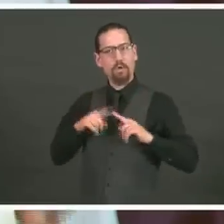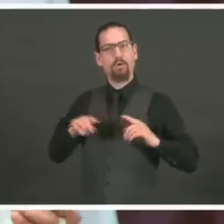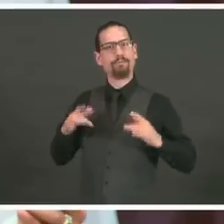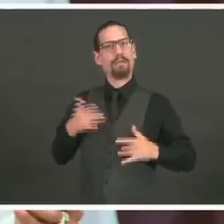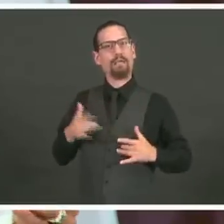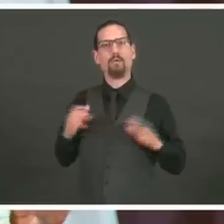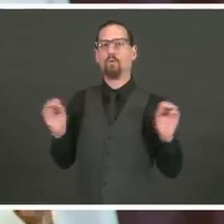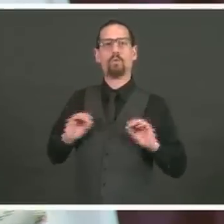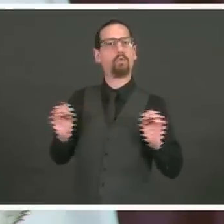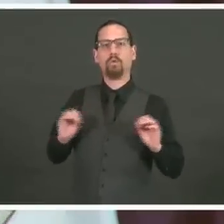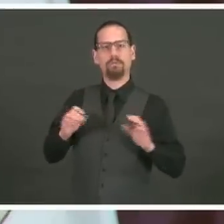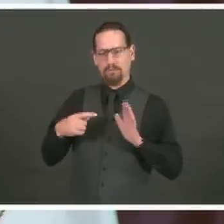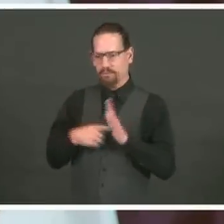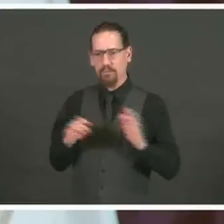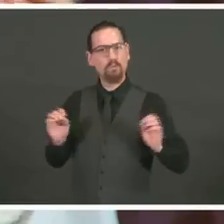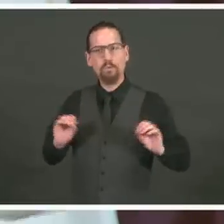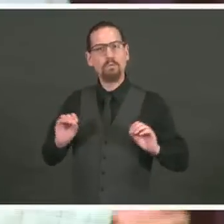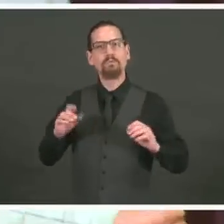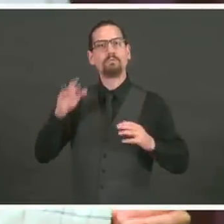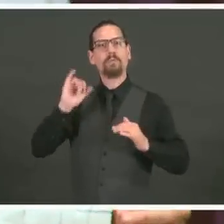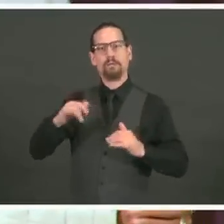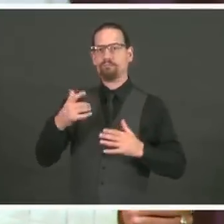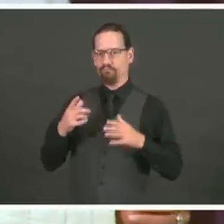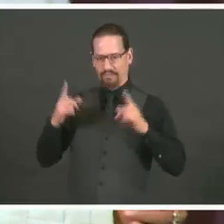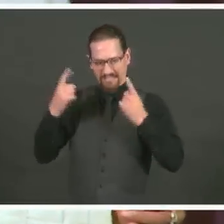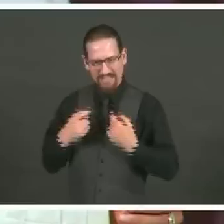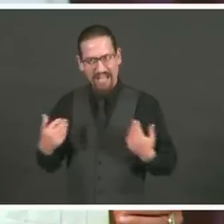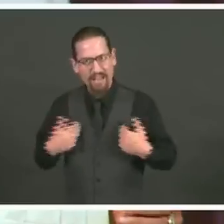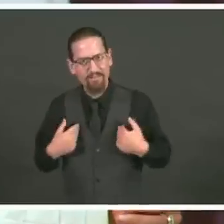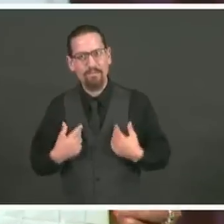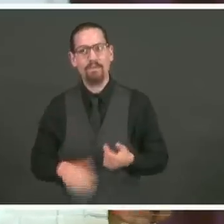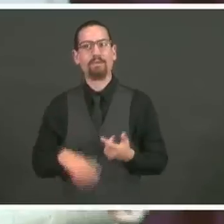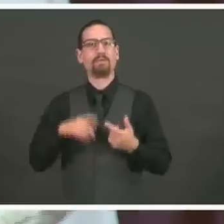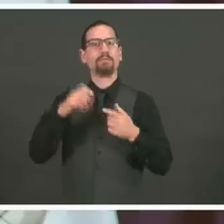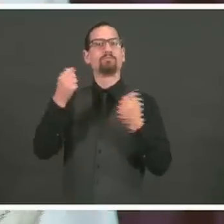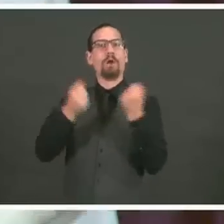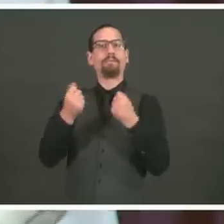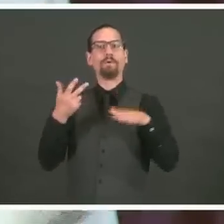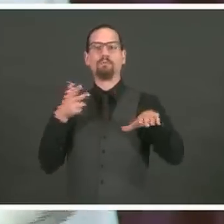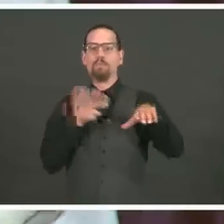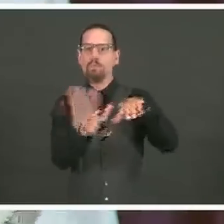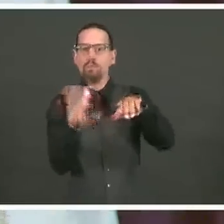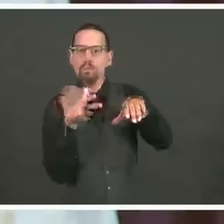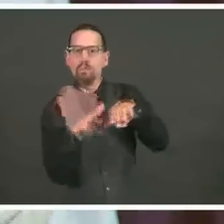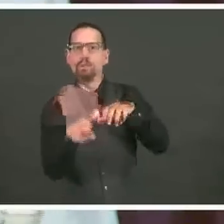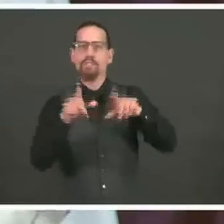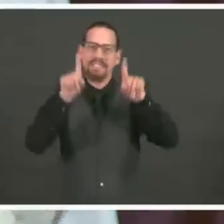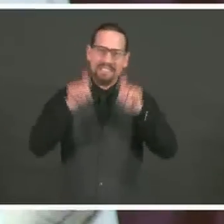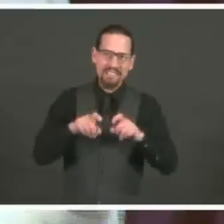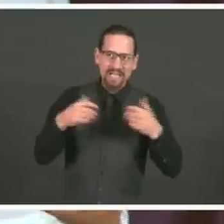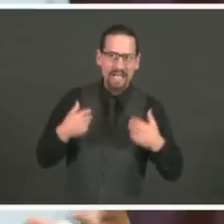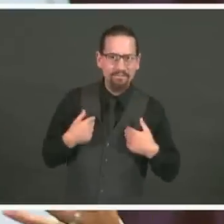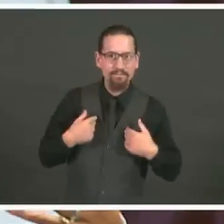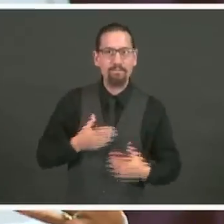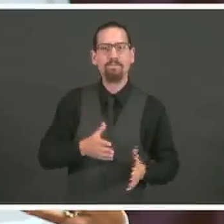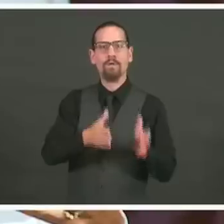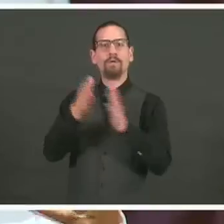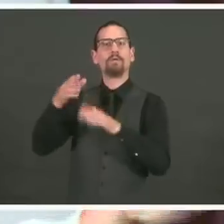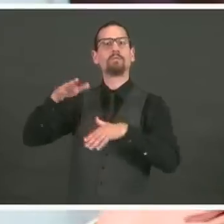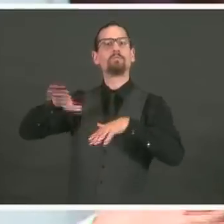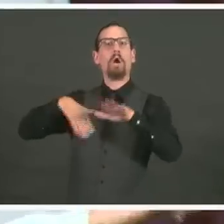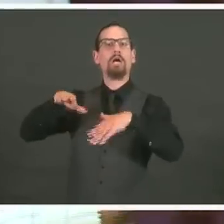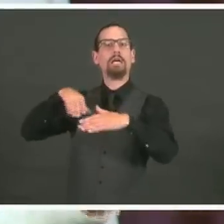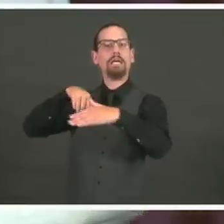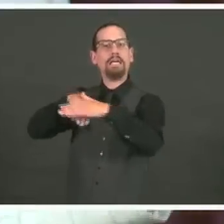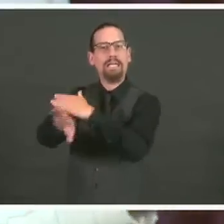sites, walk-up sites. We're going right into the high-density communities. And I also want you to know we're constantly changing.